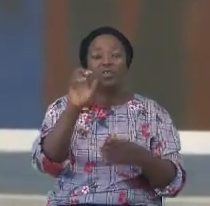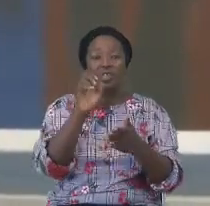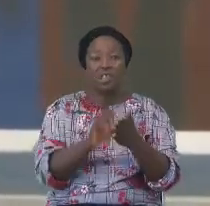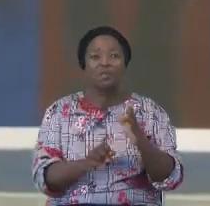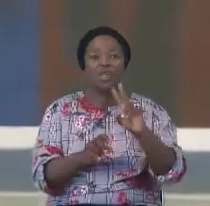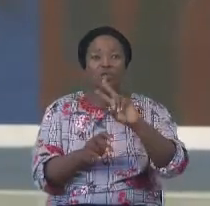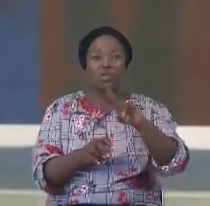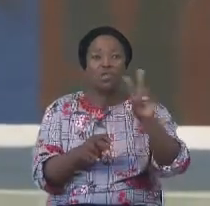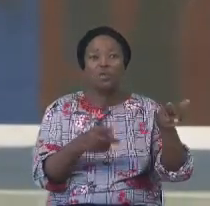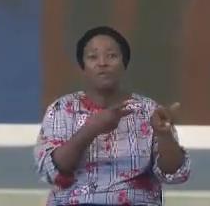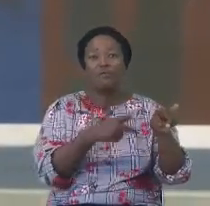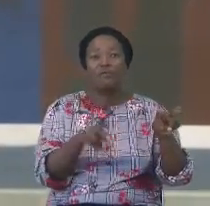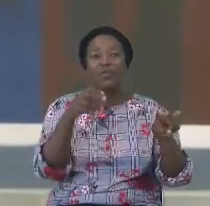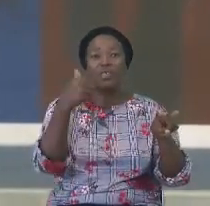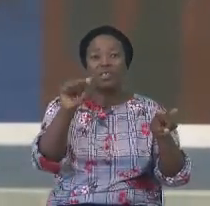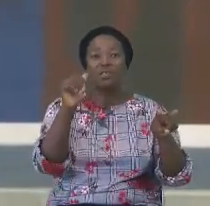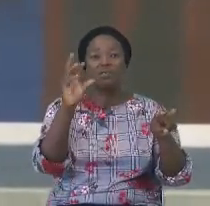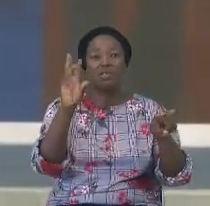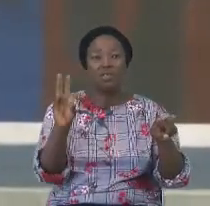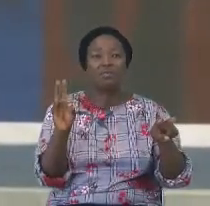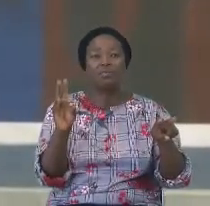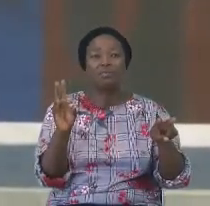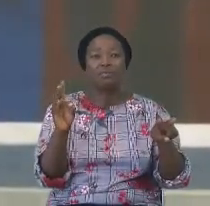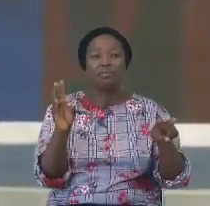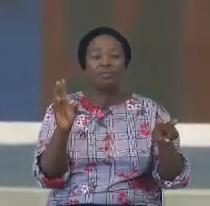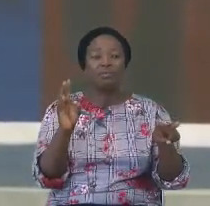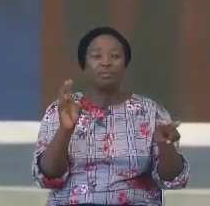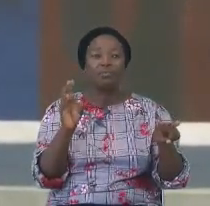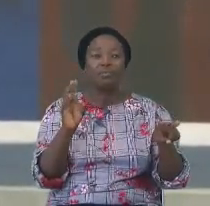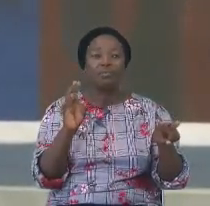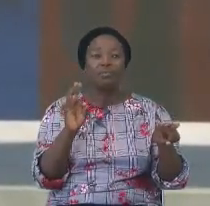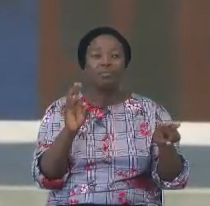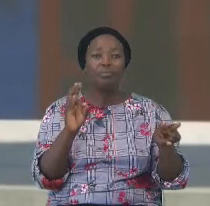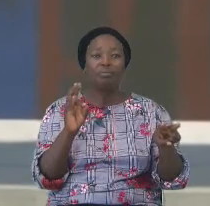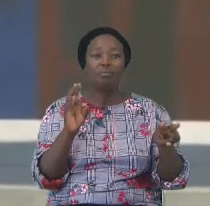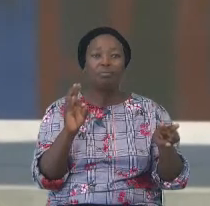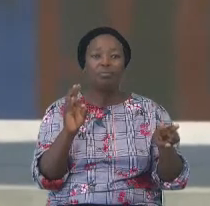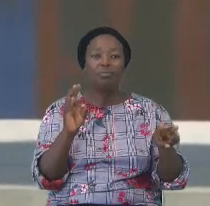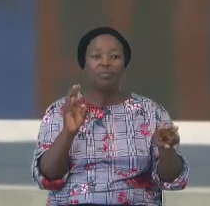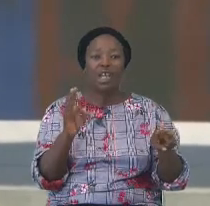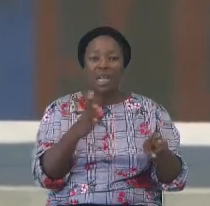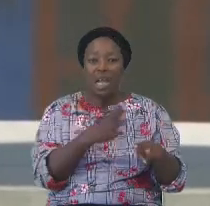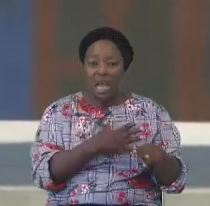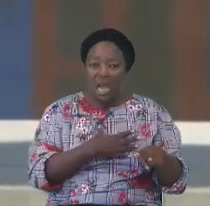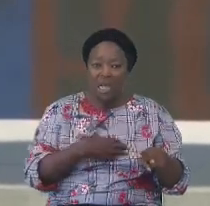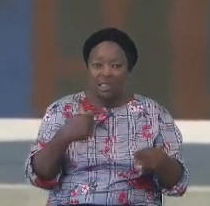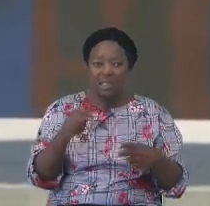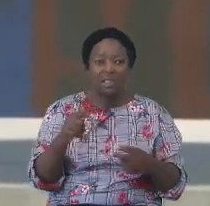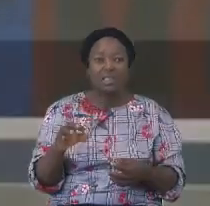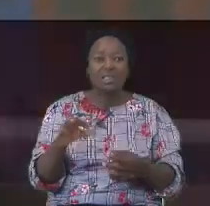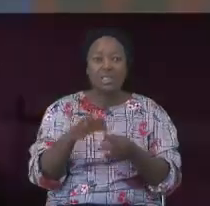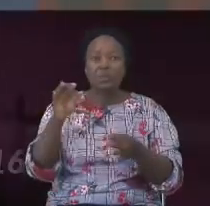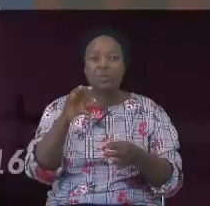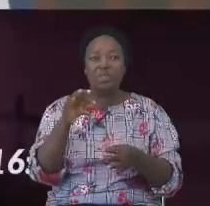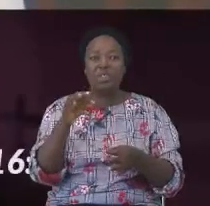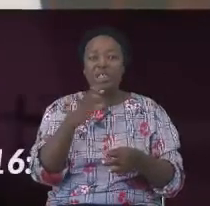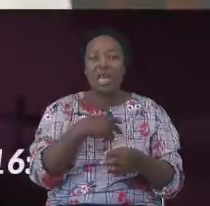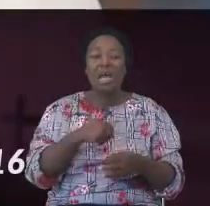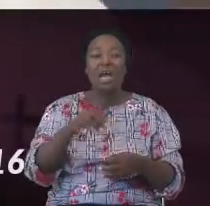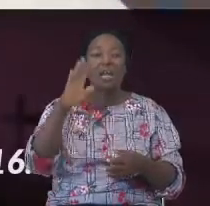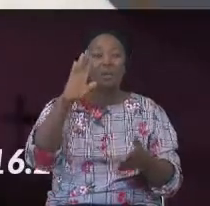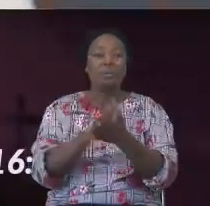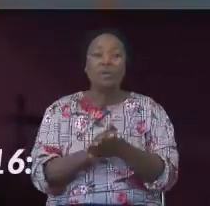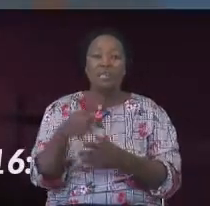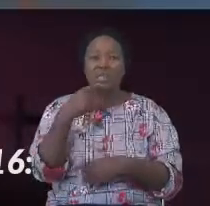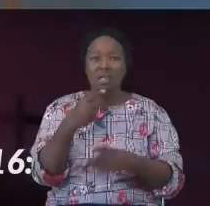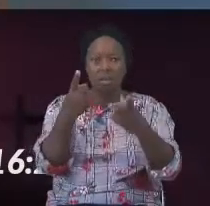in Revelation chapter 22, reading from verse 17, Revelation chapter 22, verse